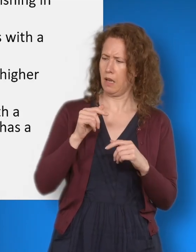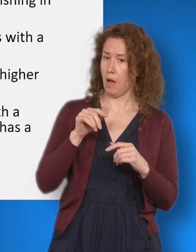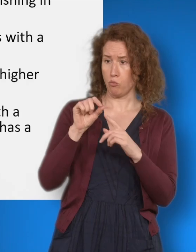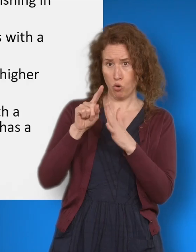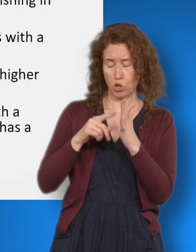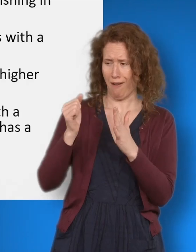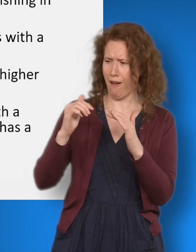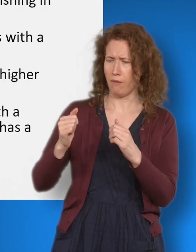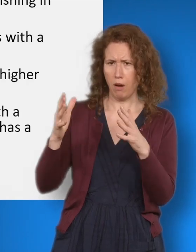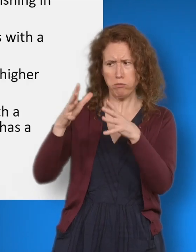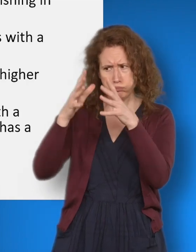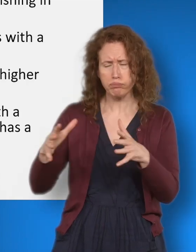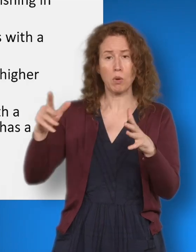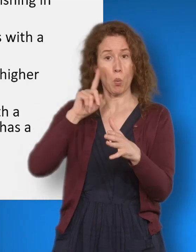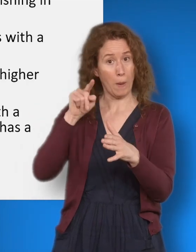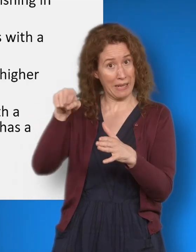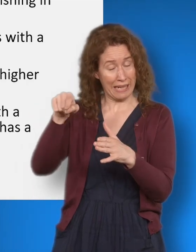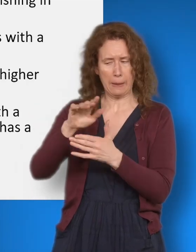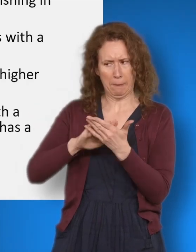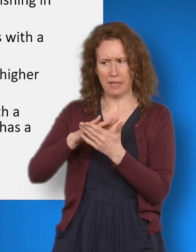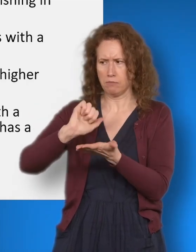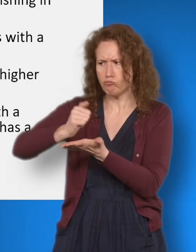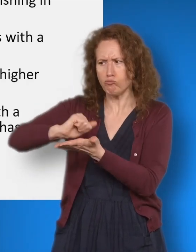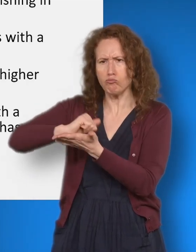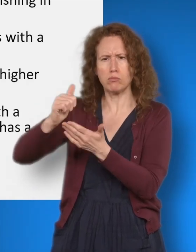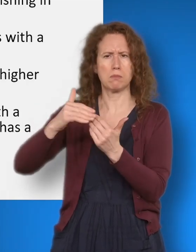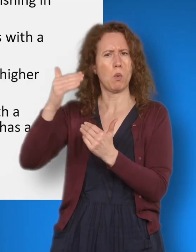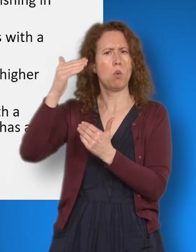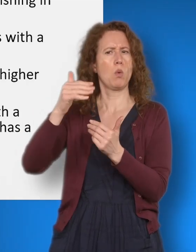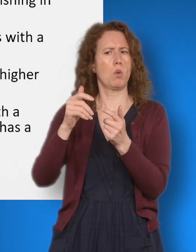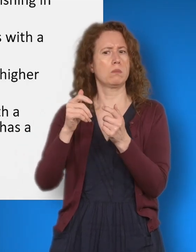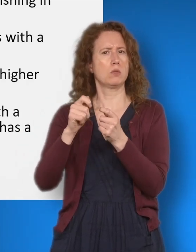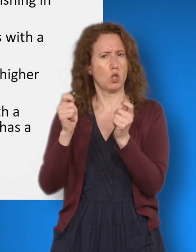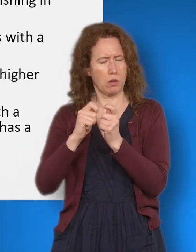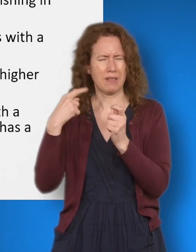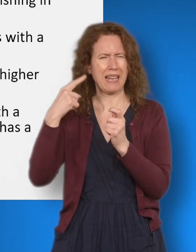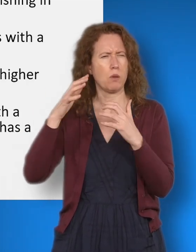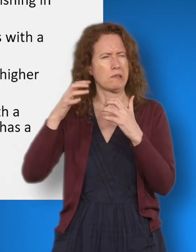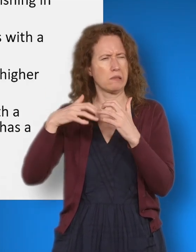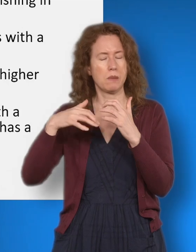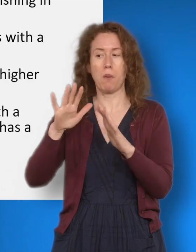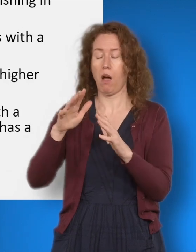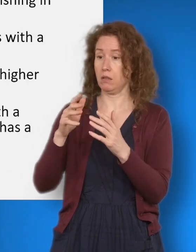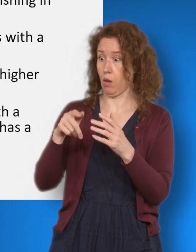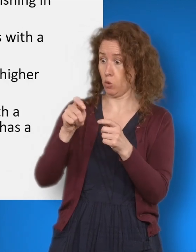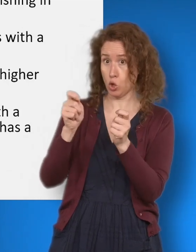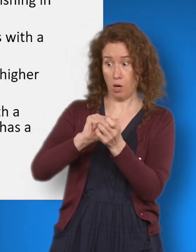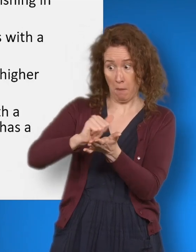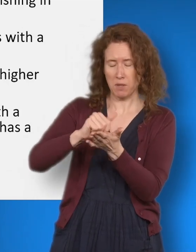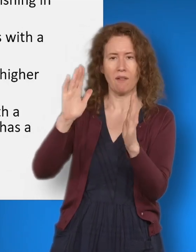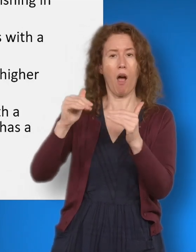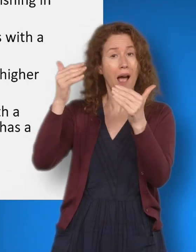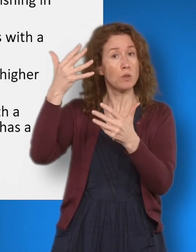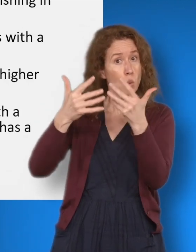of women is associated with publishing in journals with a higher journal score, whether